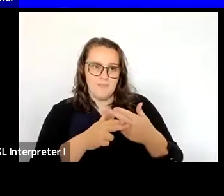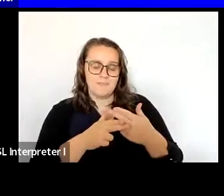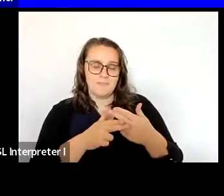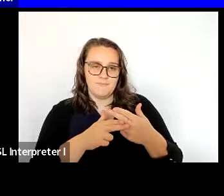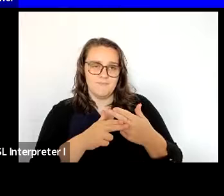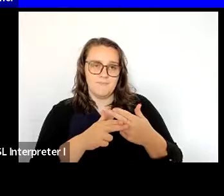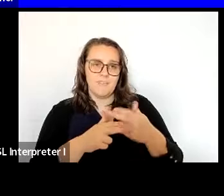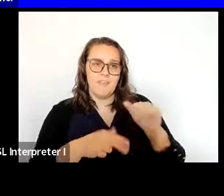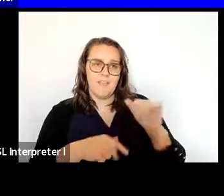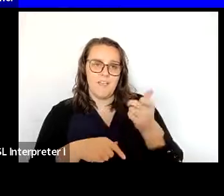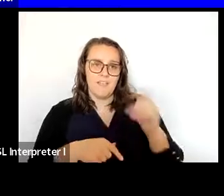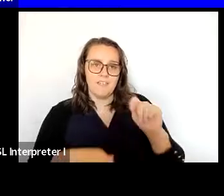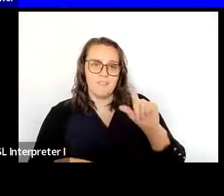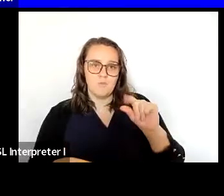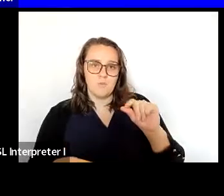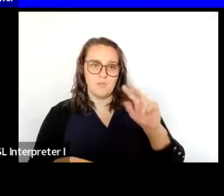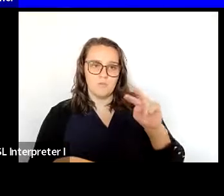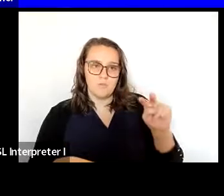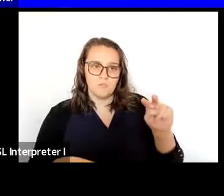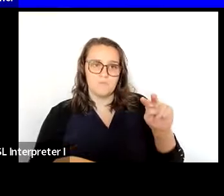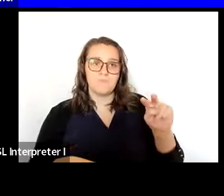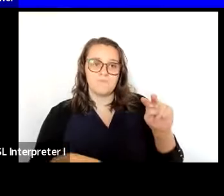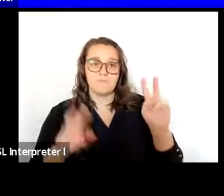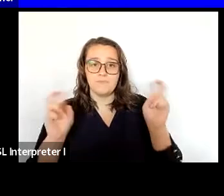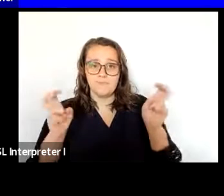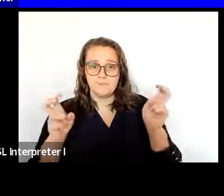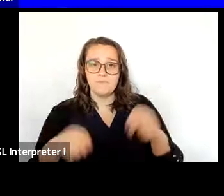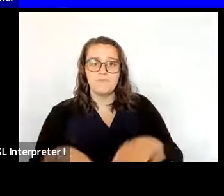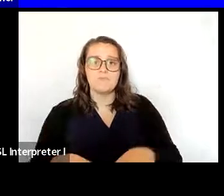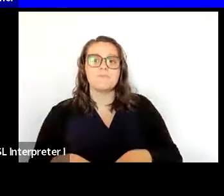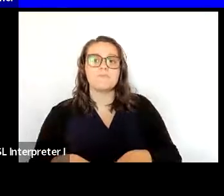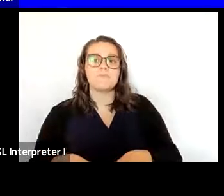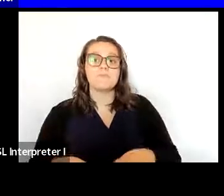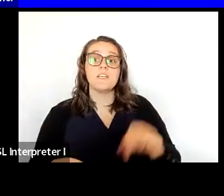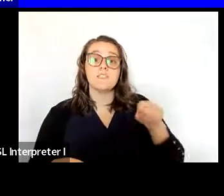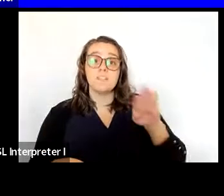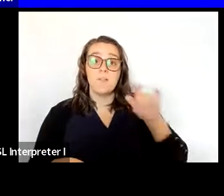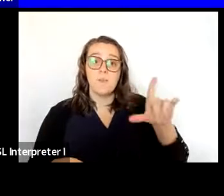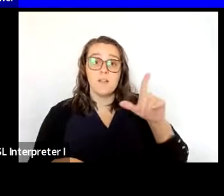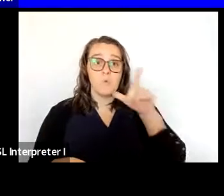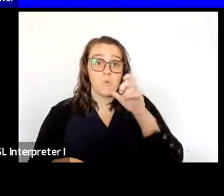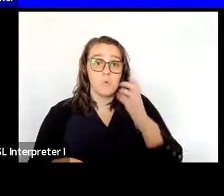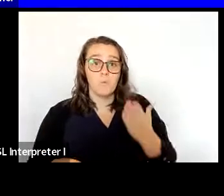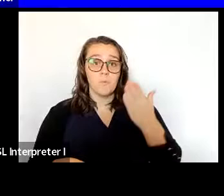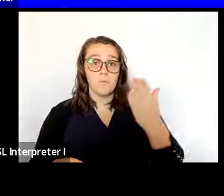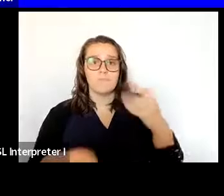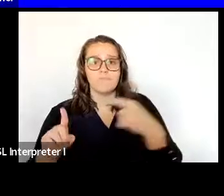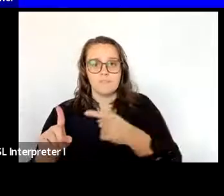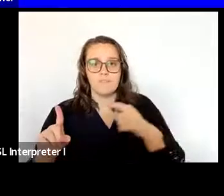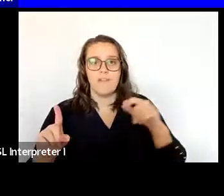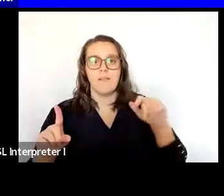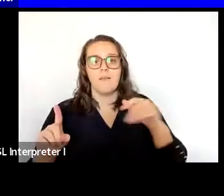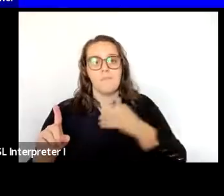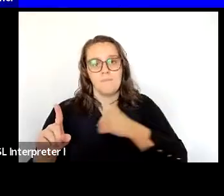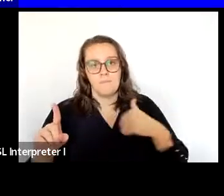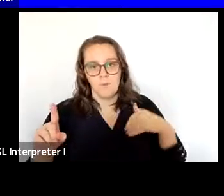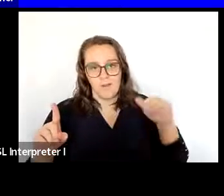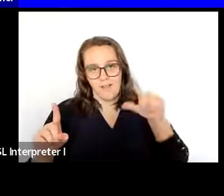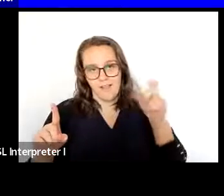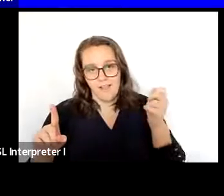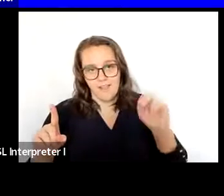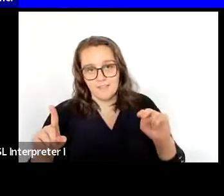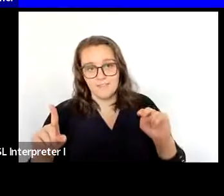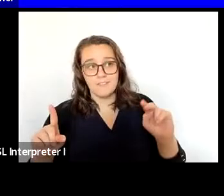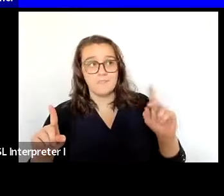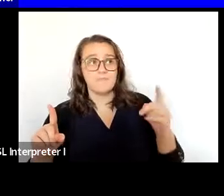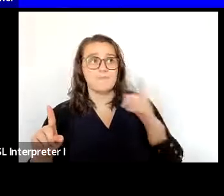Allen. The Committee of the Whole held a hearing last November 3rd. The committee received no testimony